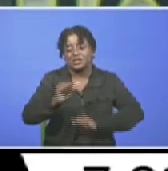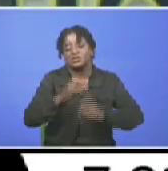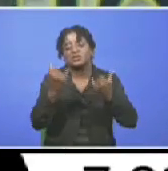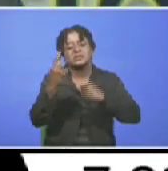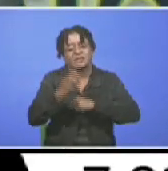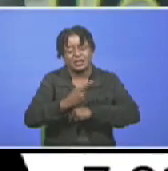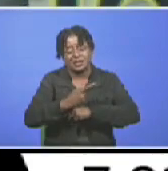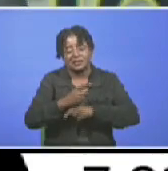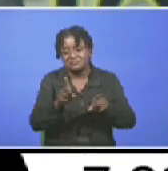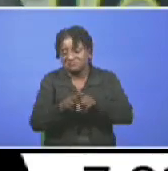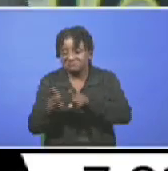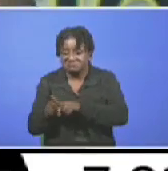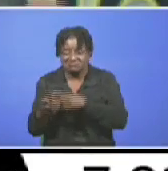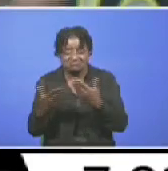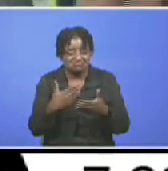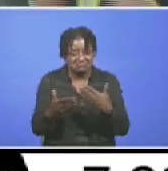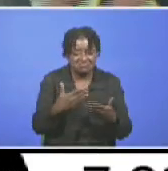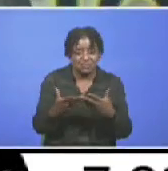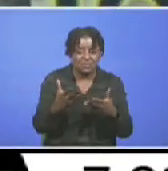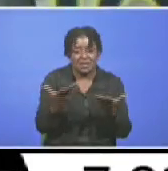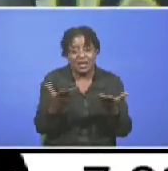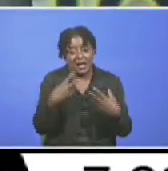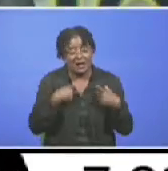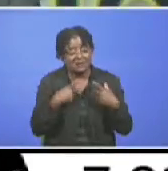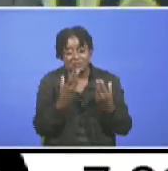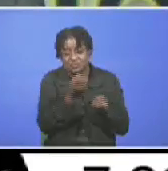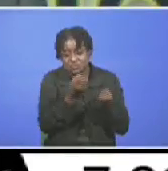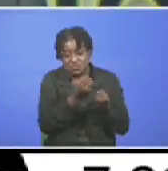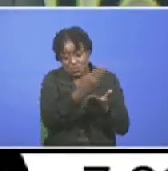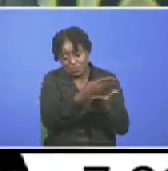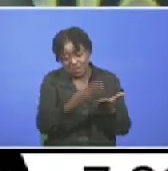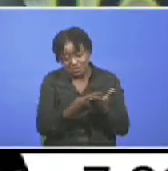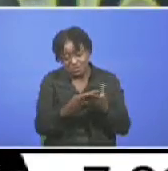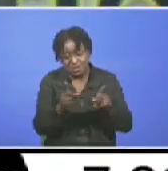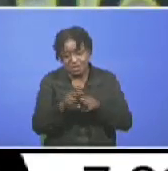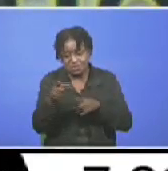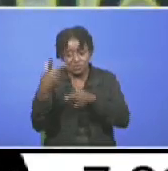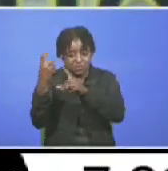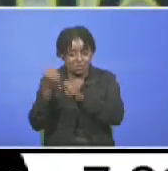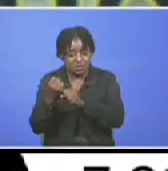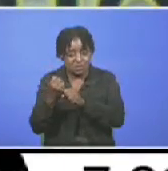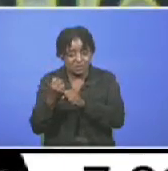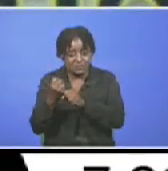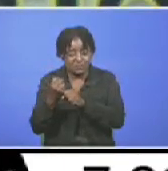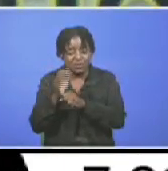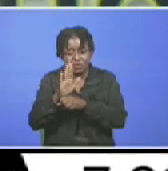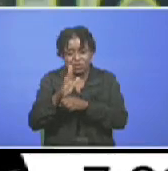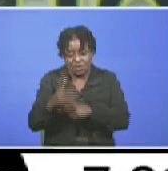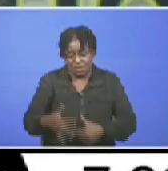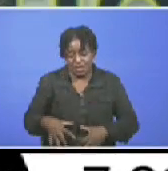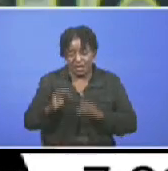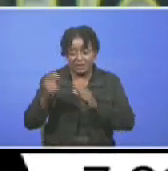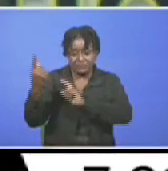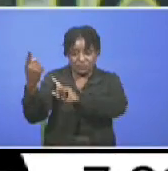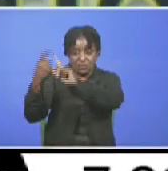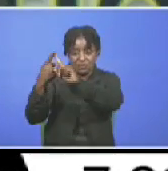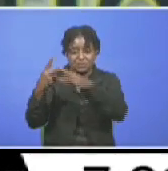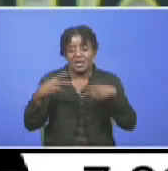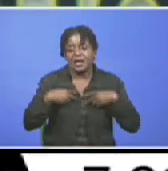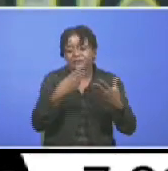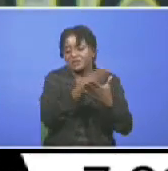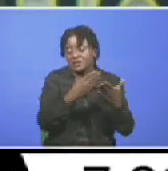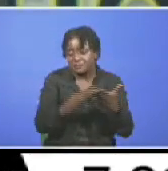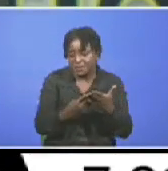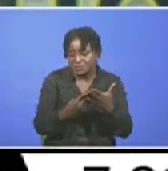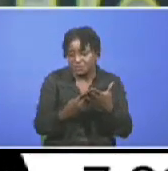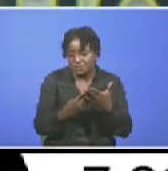today. And even though we can have a non-budget budget, as we achieve or come closer to life goals and milestones, having a budget